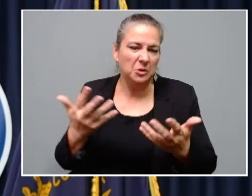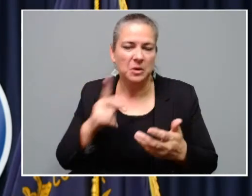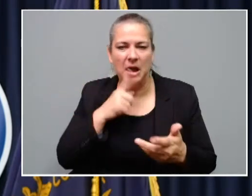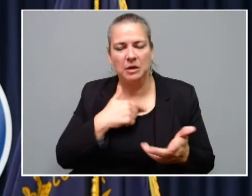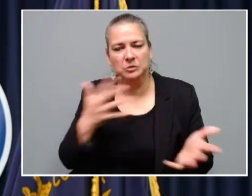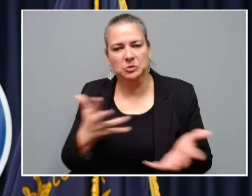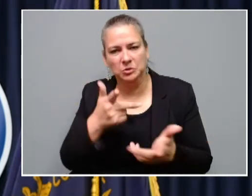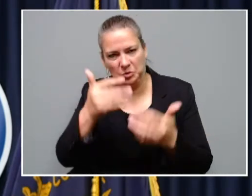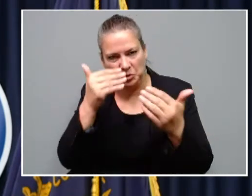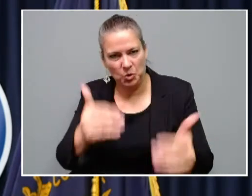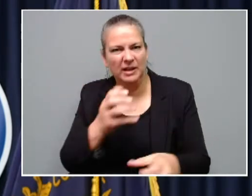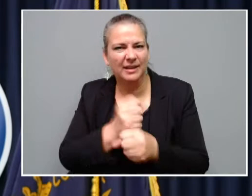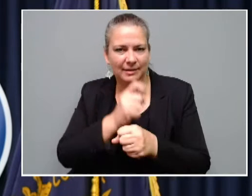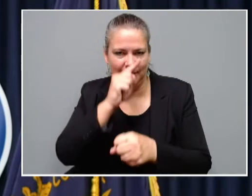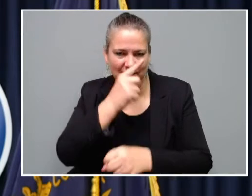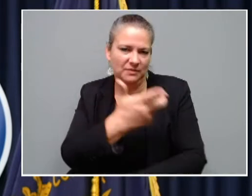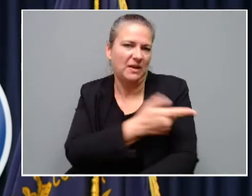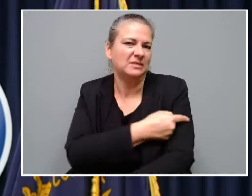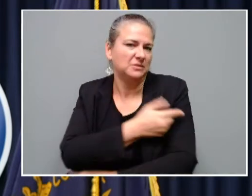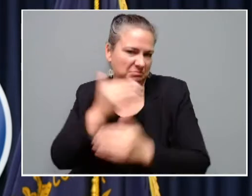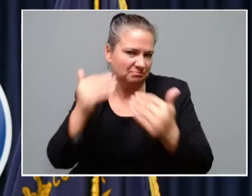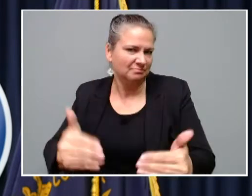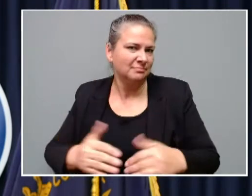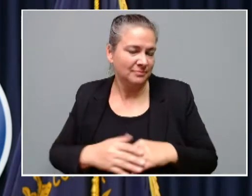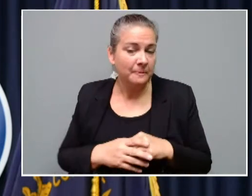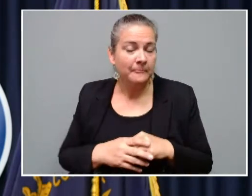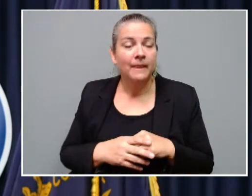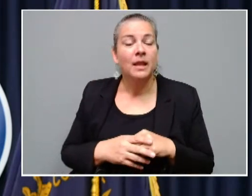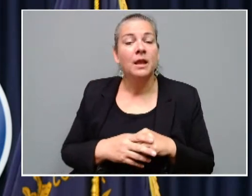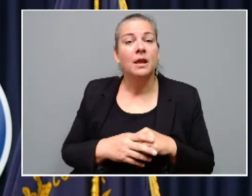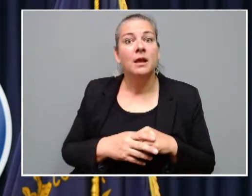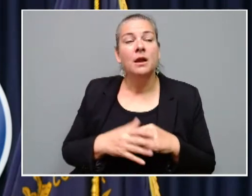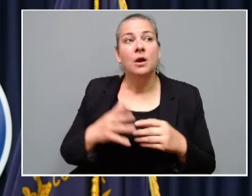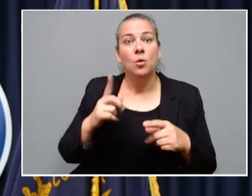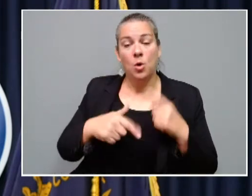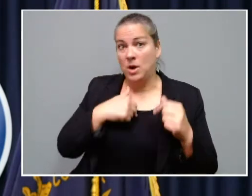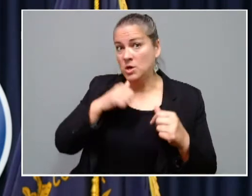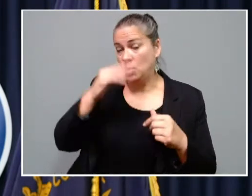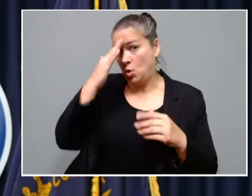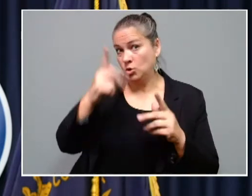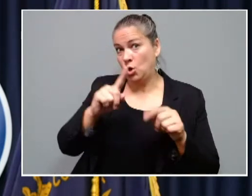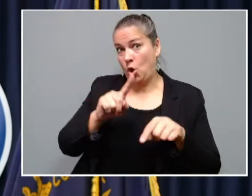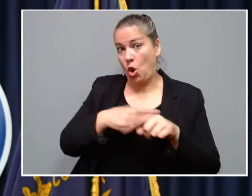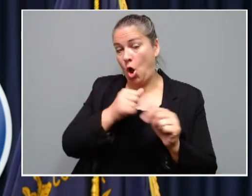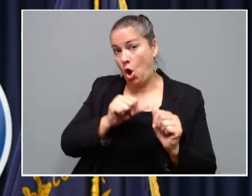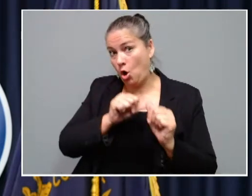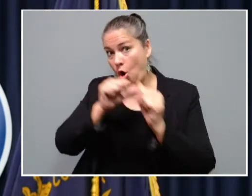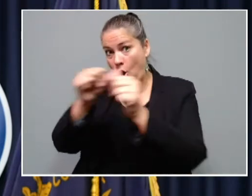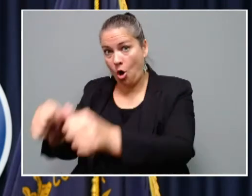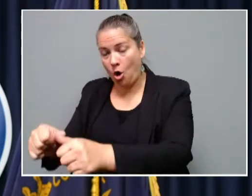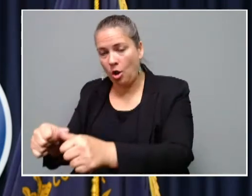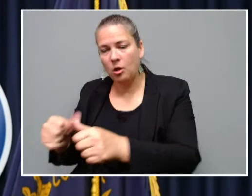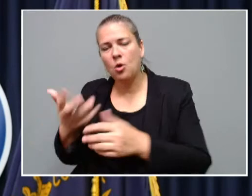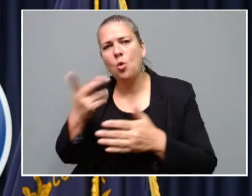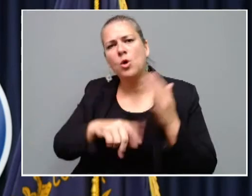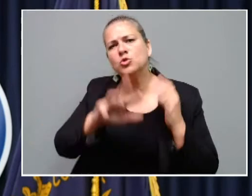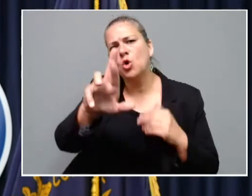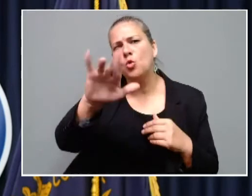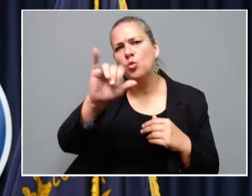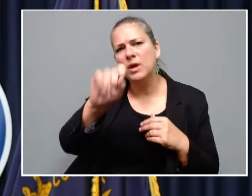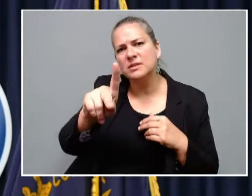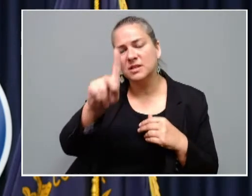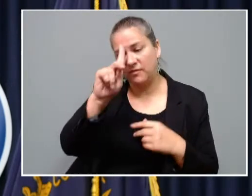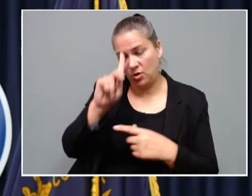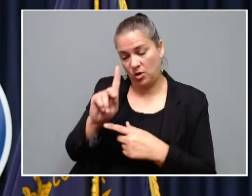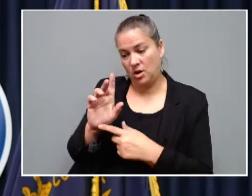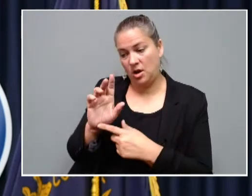your kids vaccinated. Remember, the things we don't know over the long haul are not just your risk for acute COVID to go into the